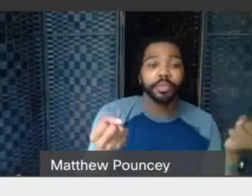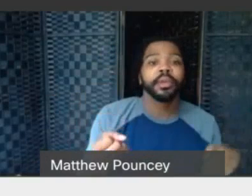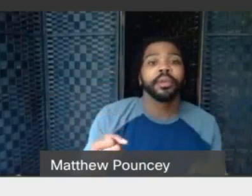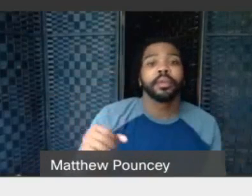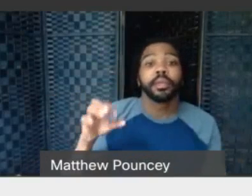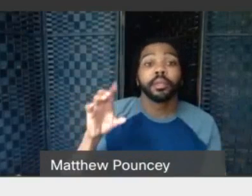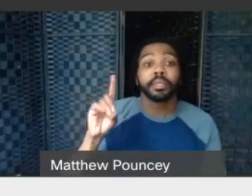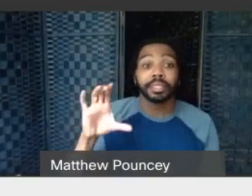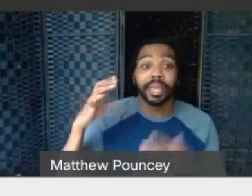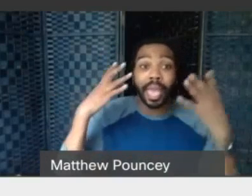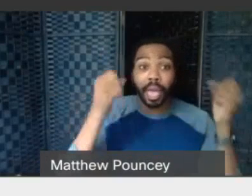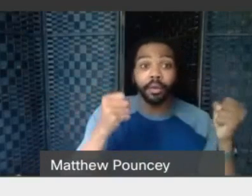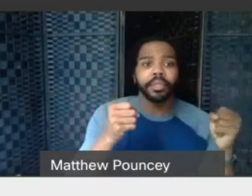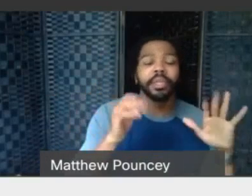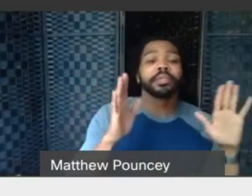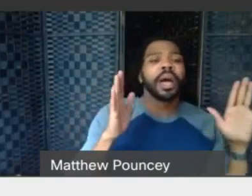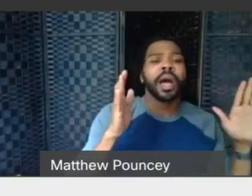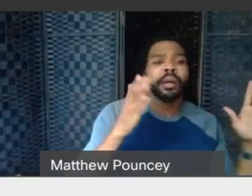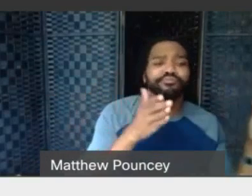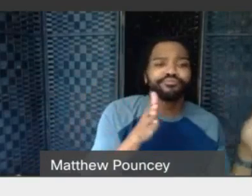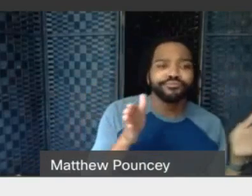moving more towards,